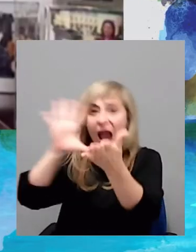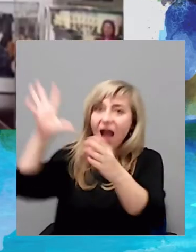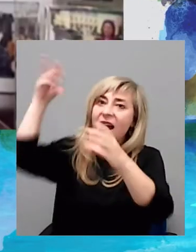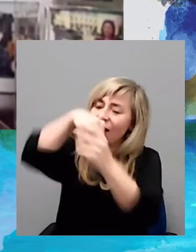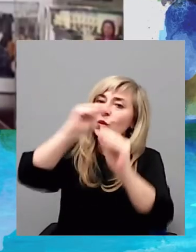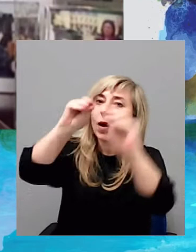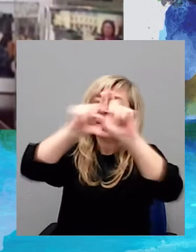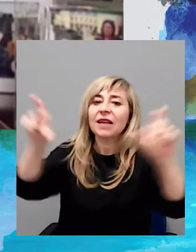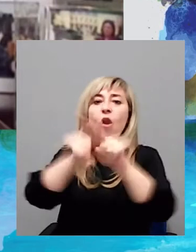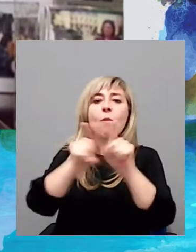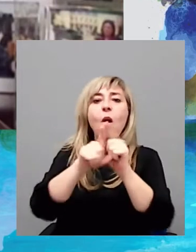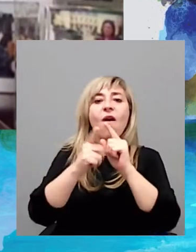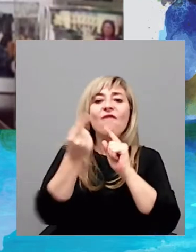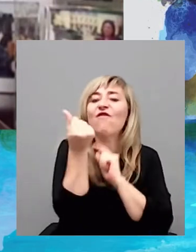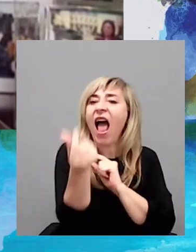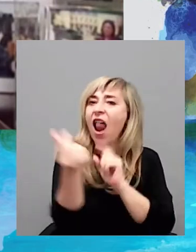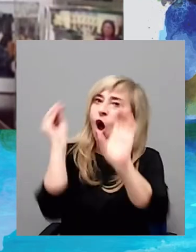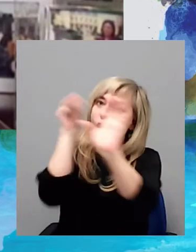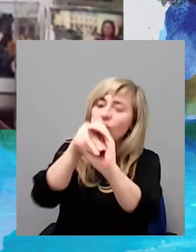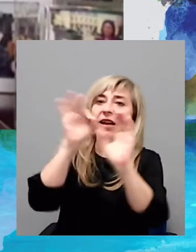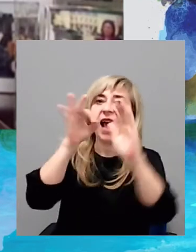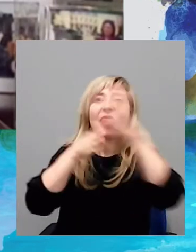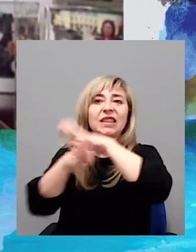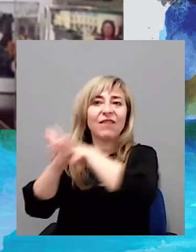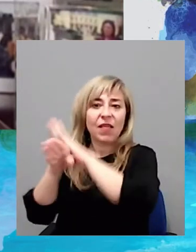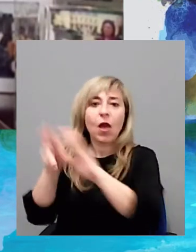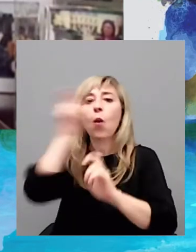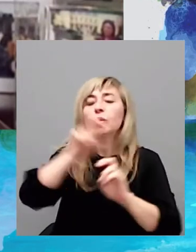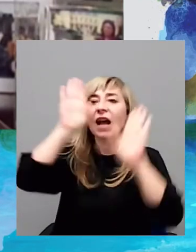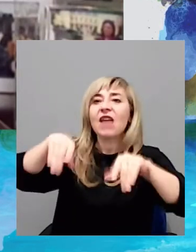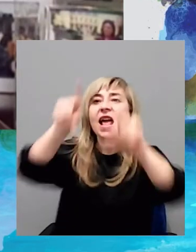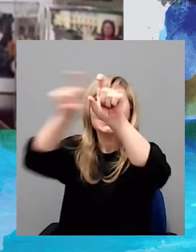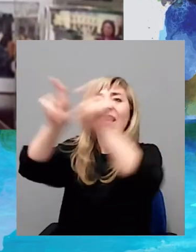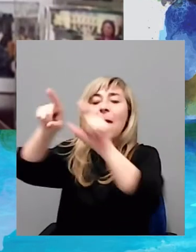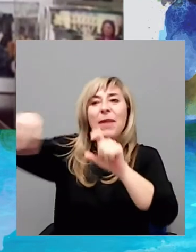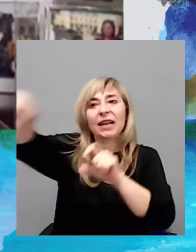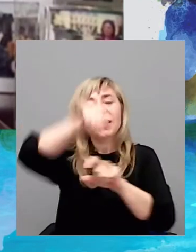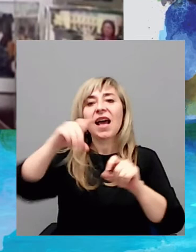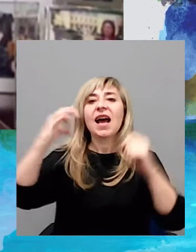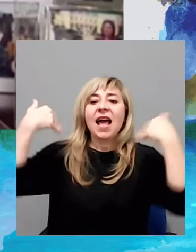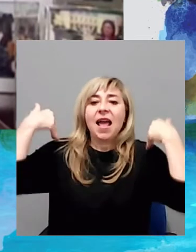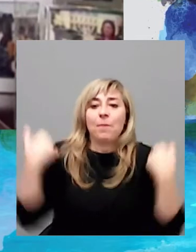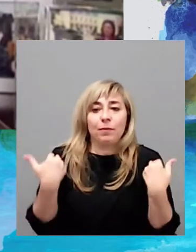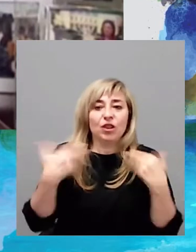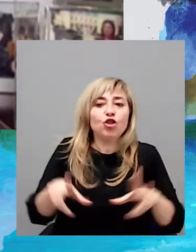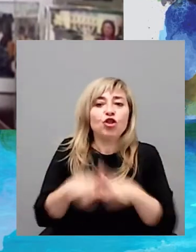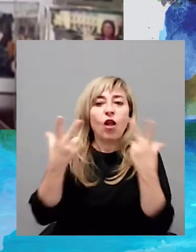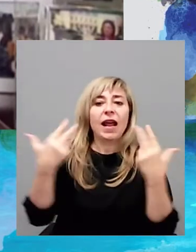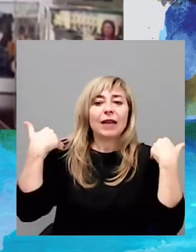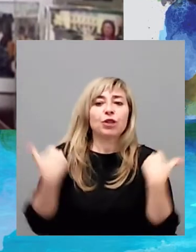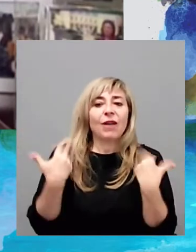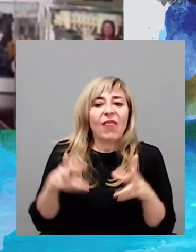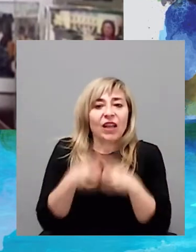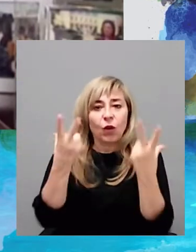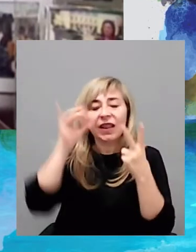accessibility and throughout the whole value chain, with a view to being socially responsible and also improving the